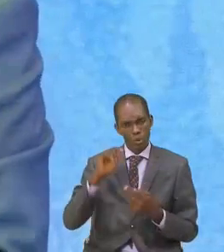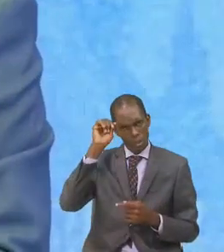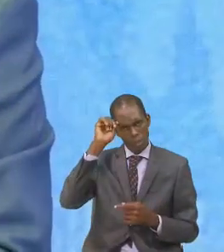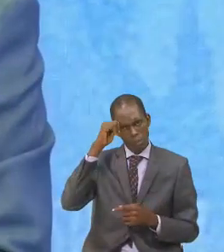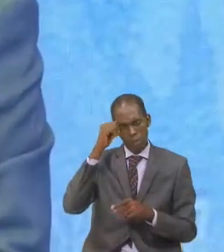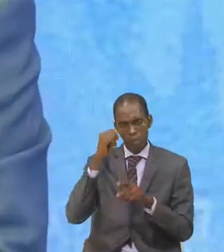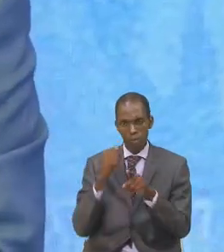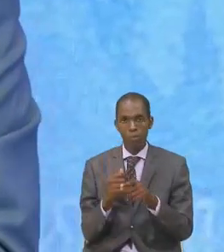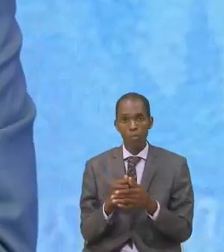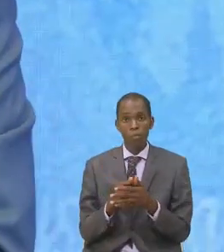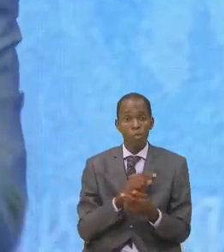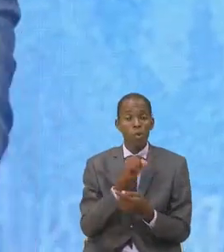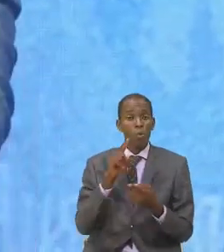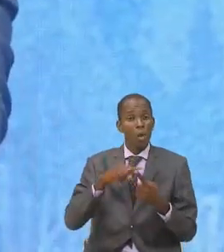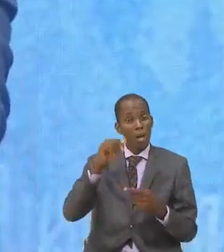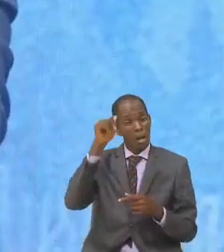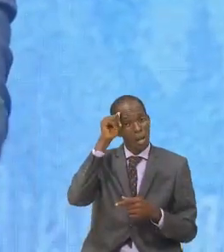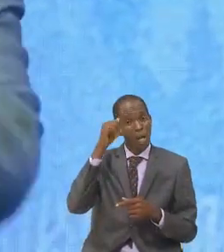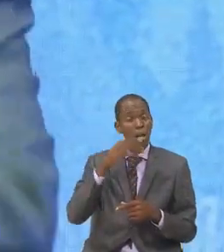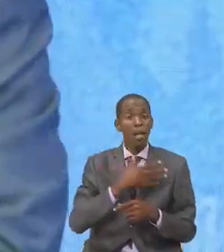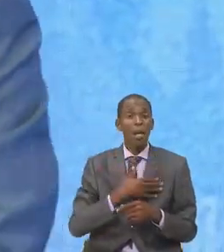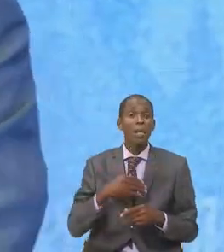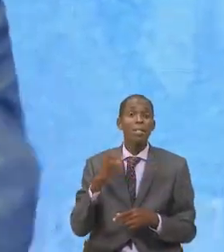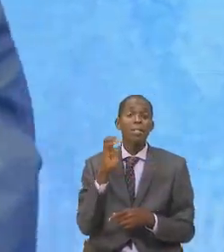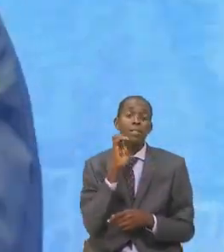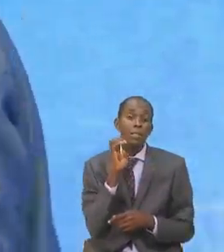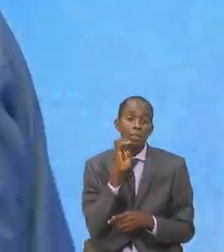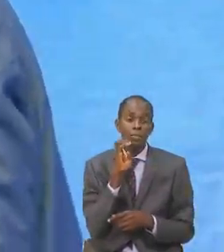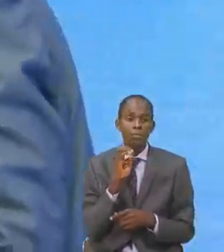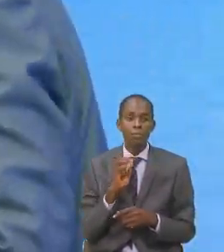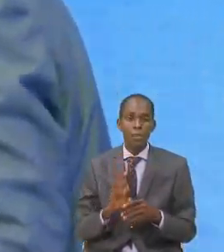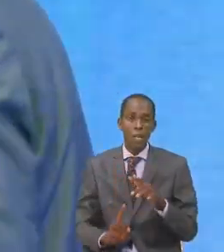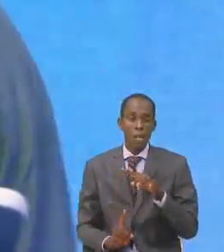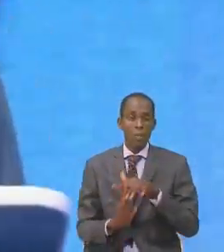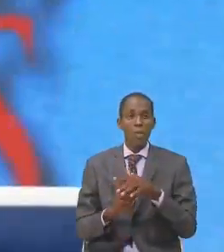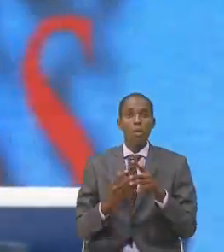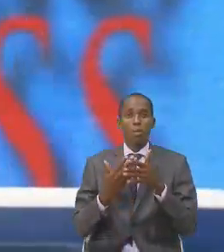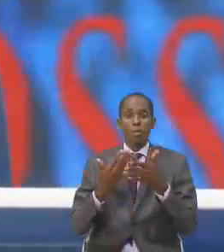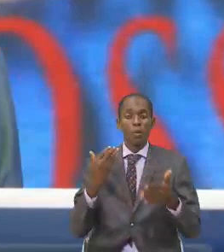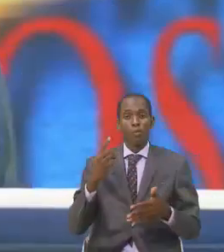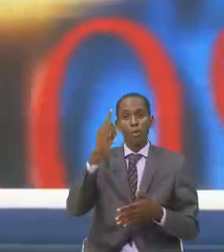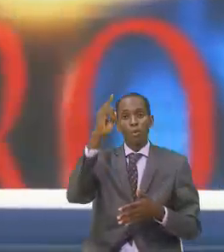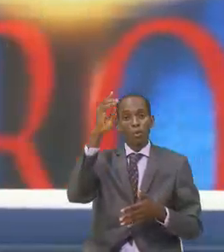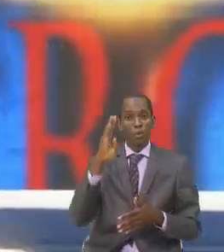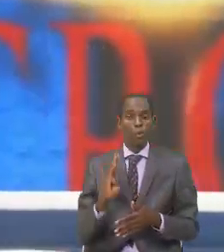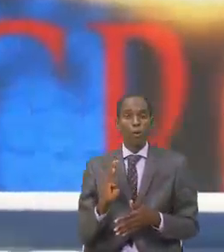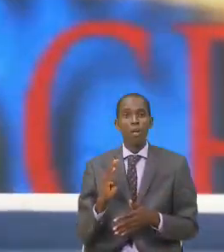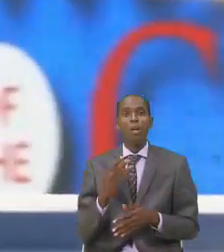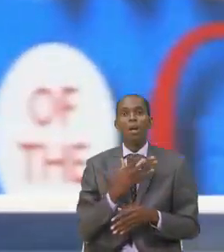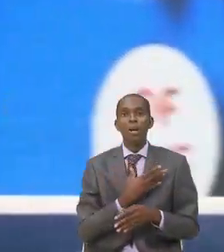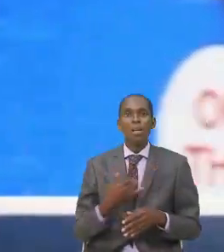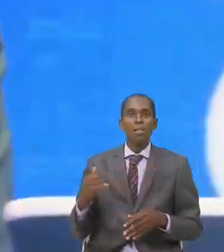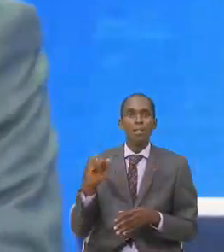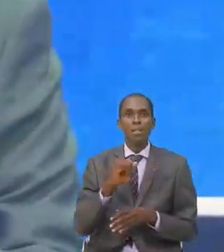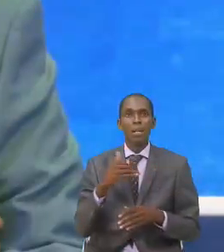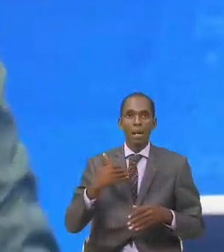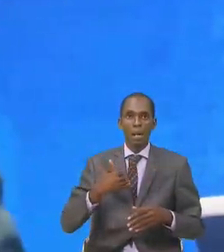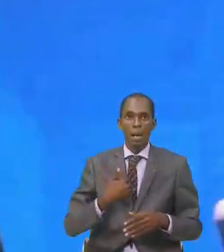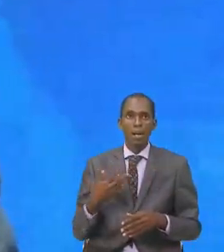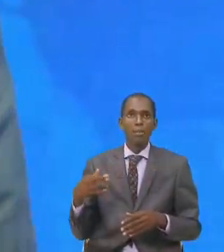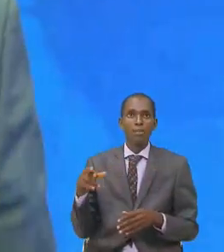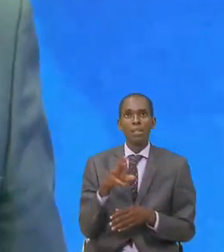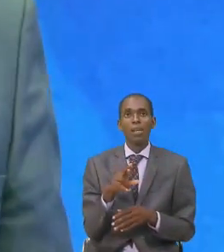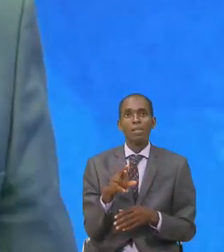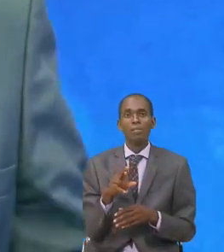has glorified thee. Let me remind you, when Adam and Eve eventually appeared